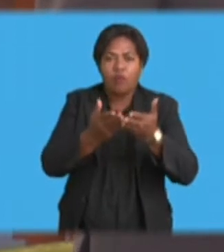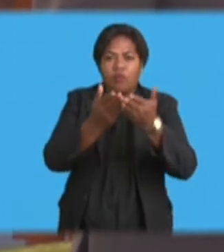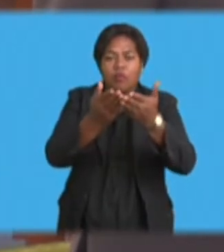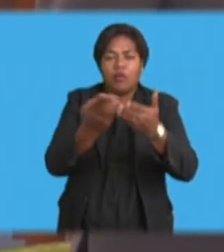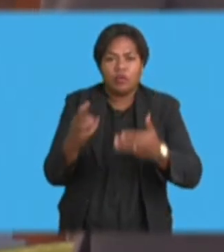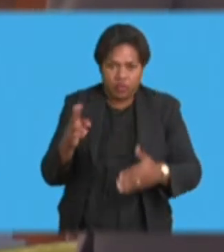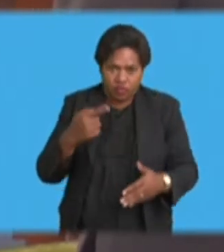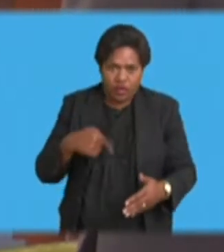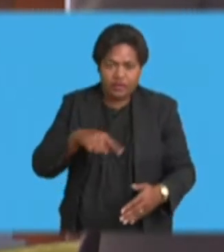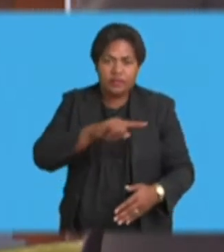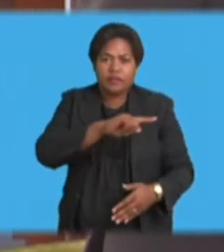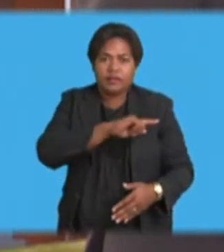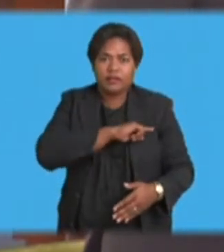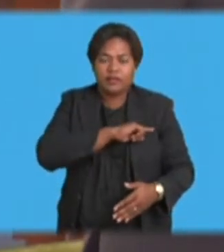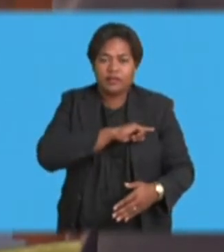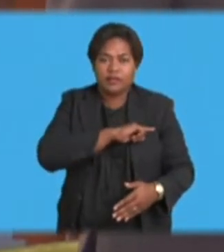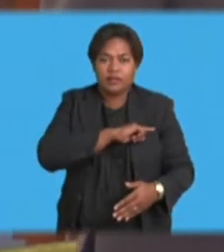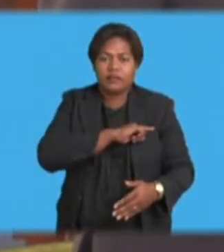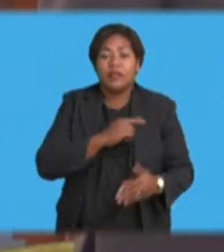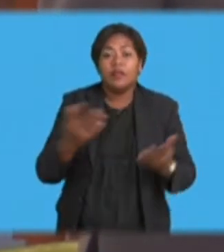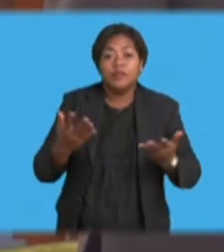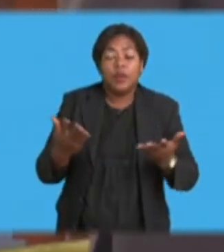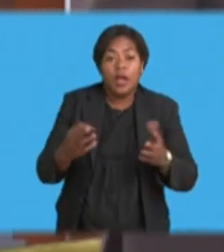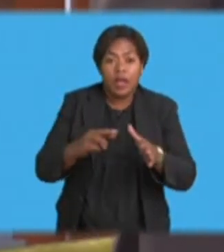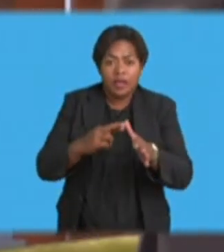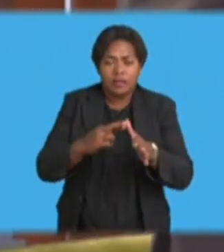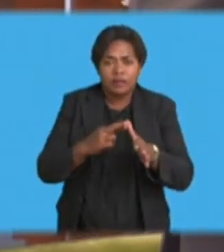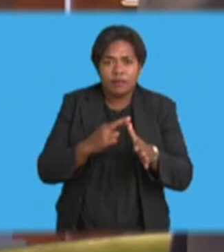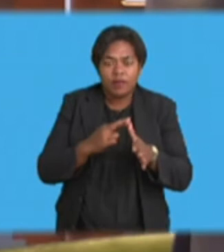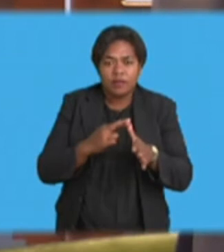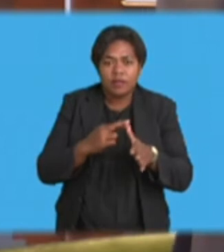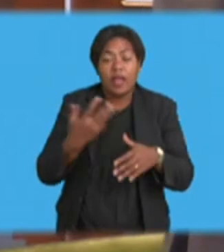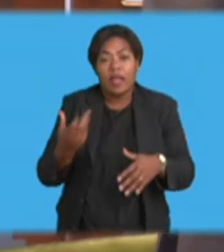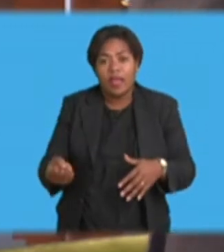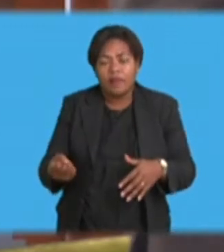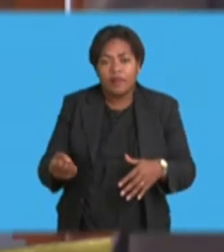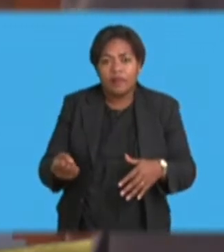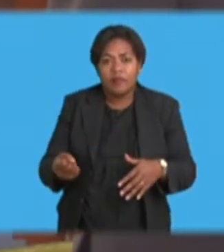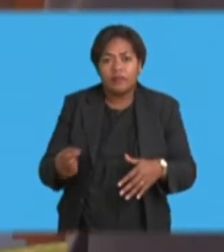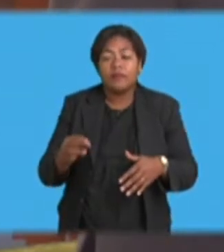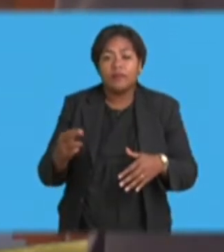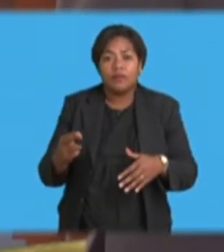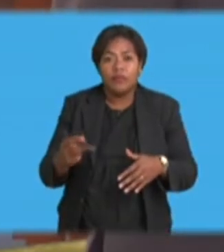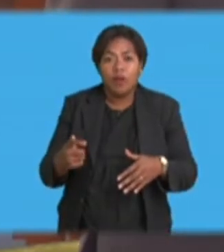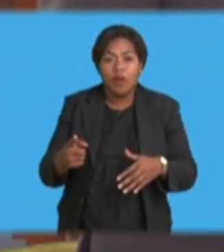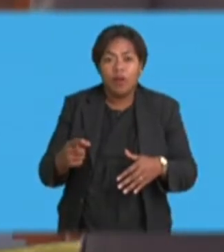quick relief response, apart from carrying the usual cargo and passengers.